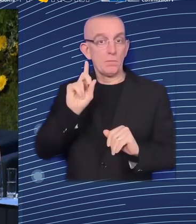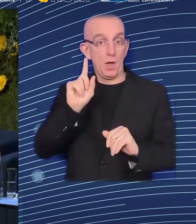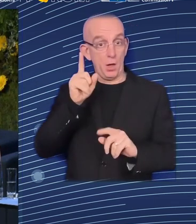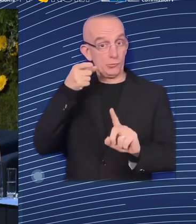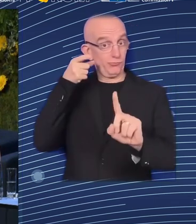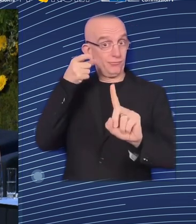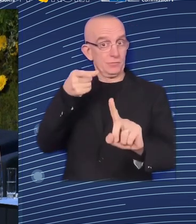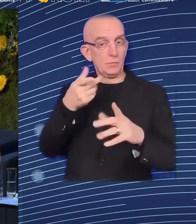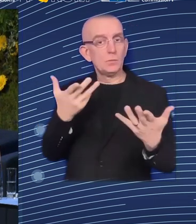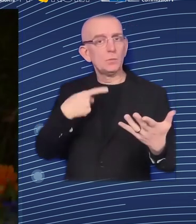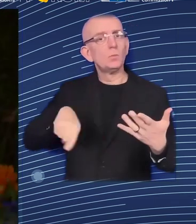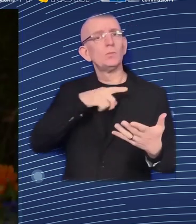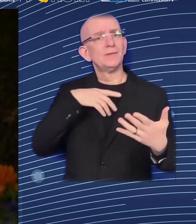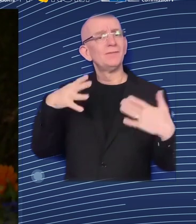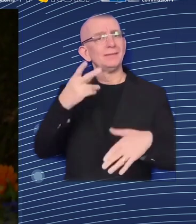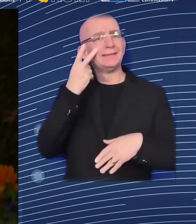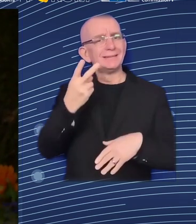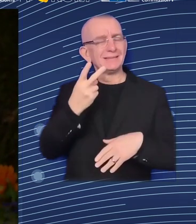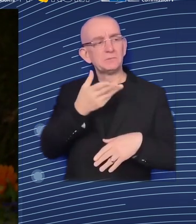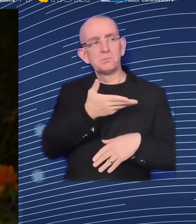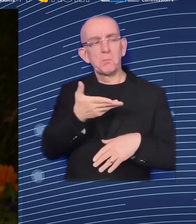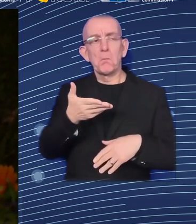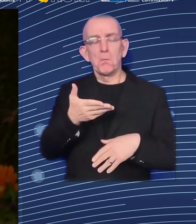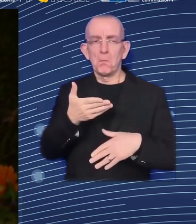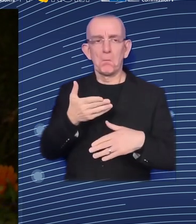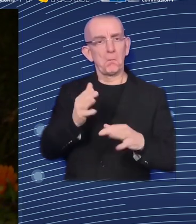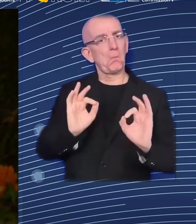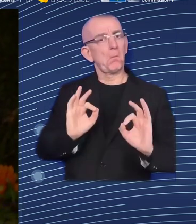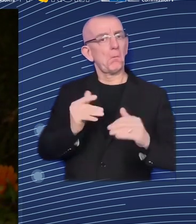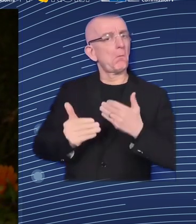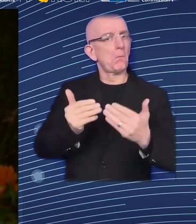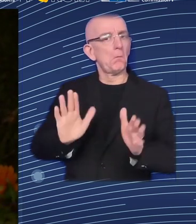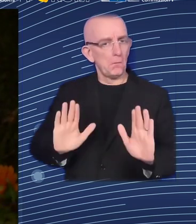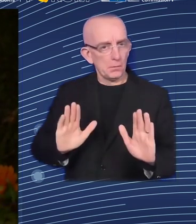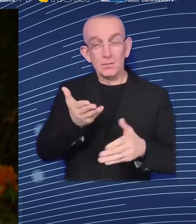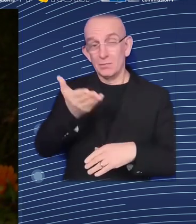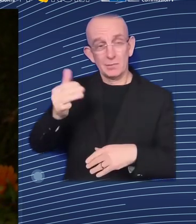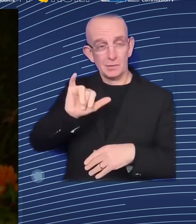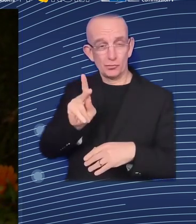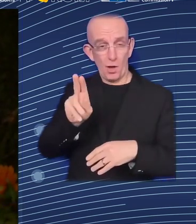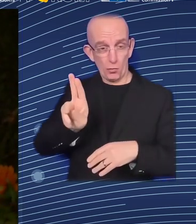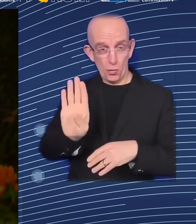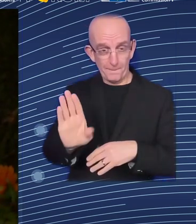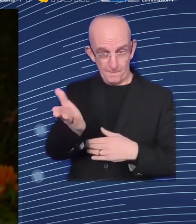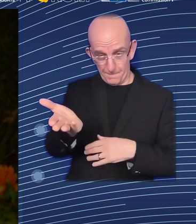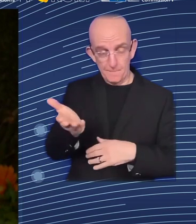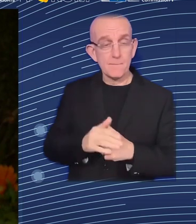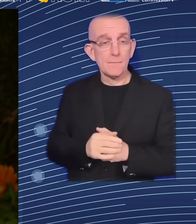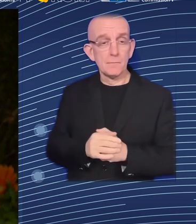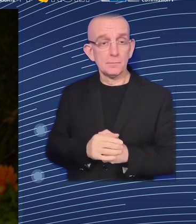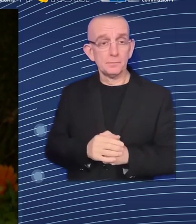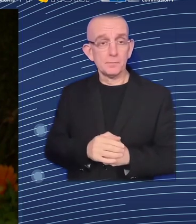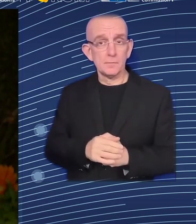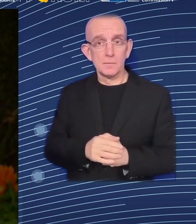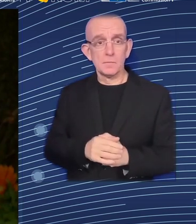a little bit of a different example, but I think it relates to this very well. So there is also some evidence that, say, women and men may negotiate differently for